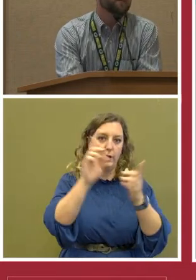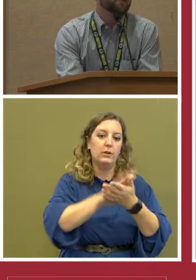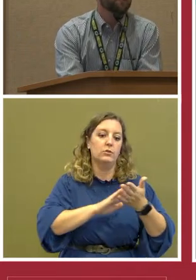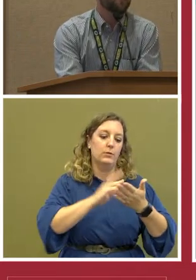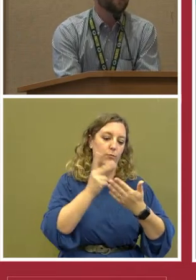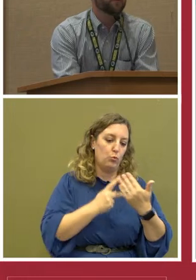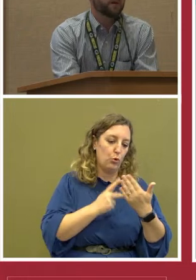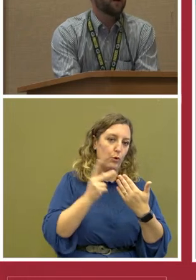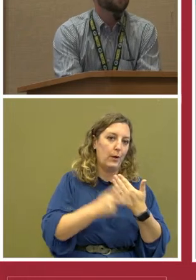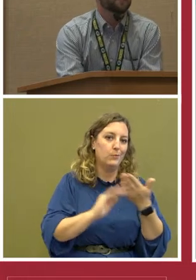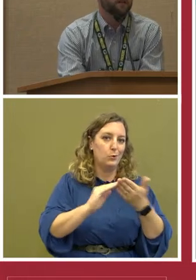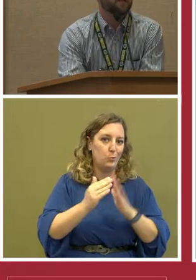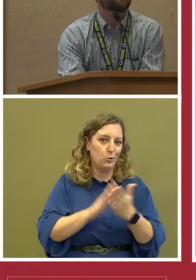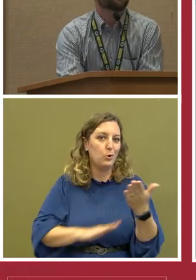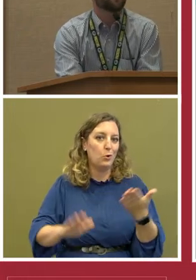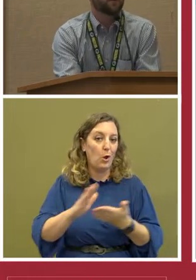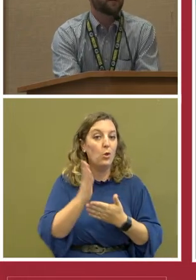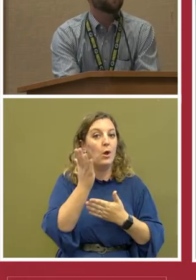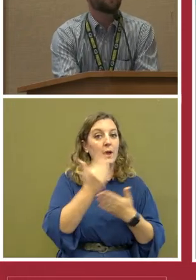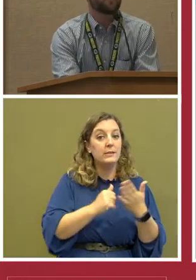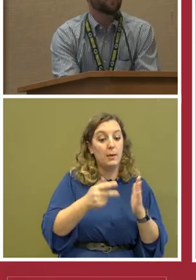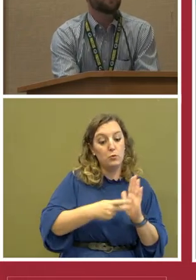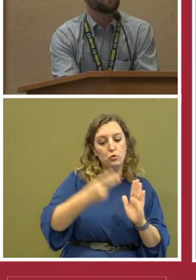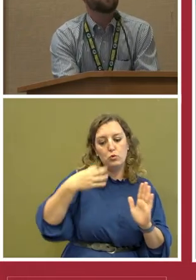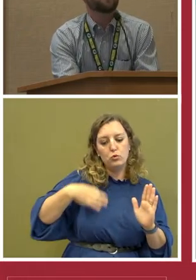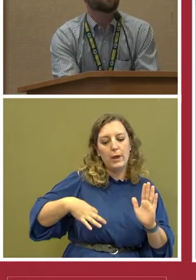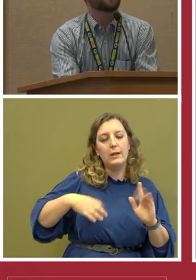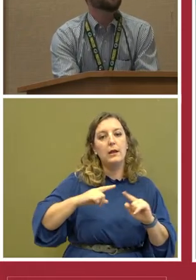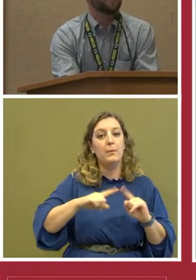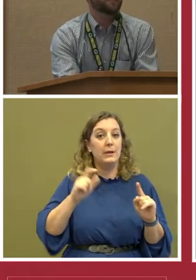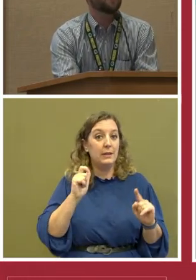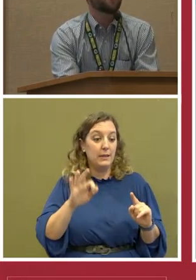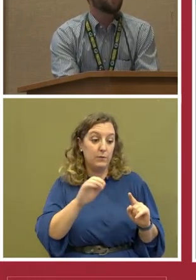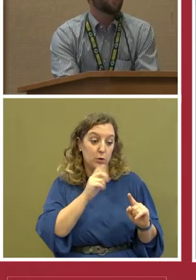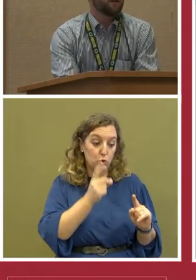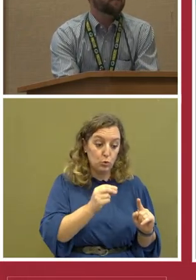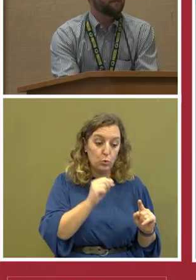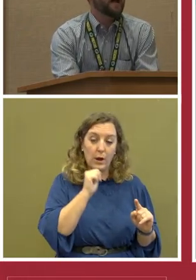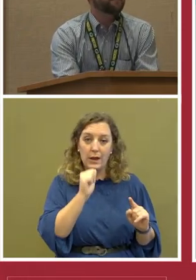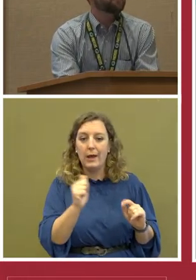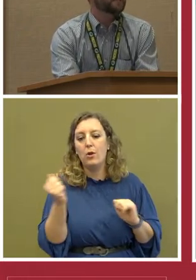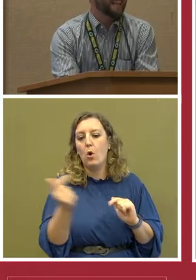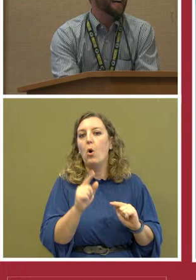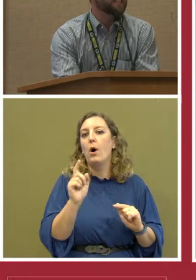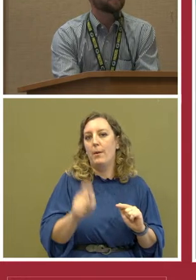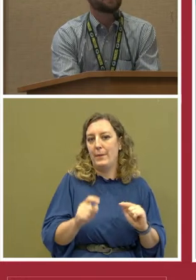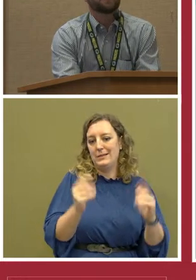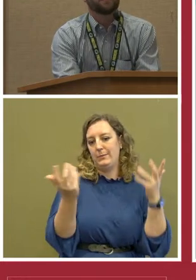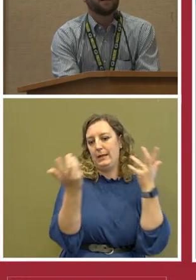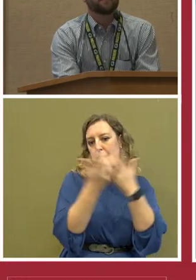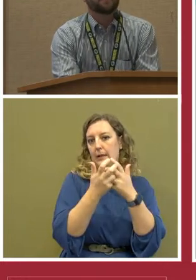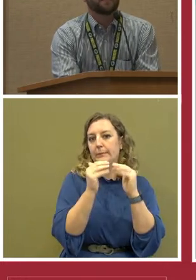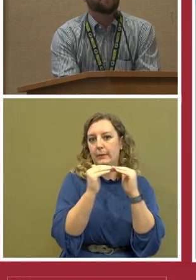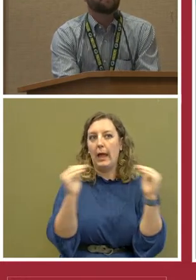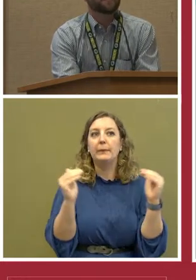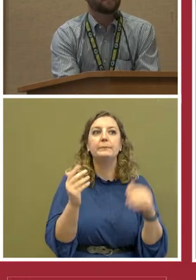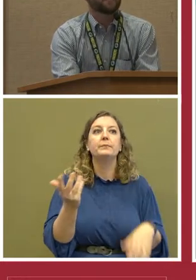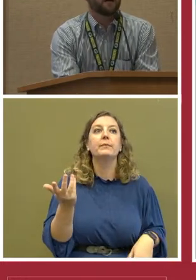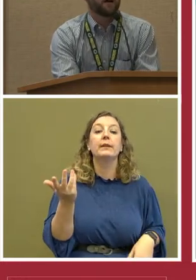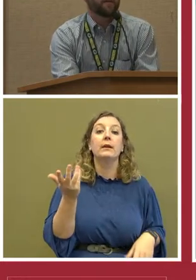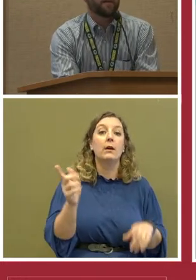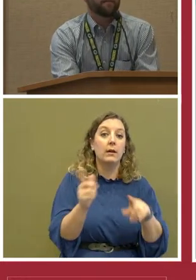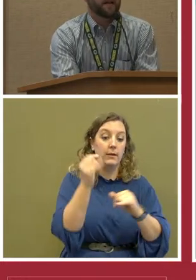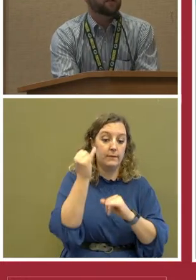college. Some of those programs we articulate for dual credit, but regardless if we do that or not, all of them have to be aligned. And